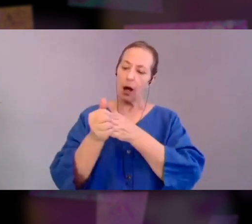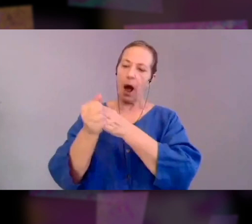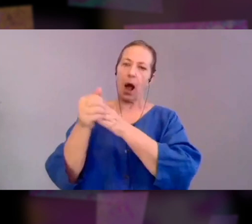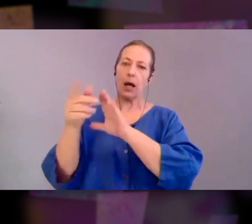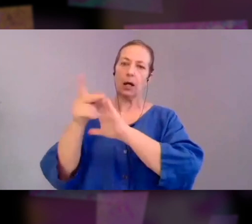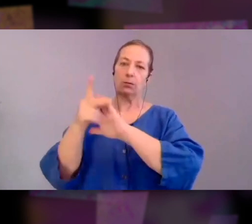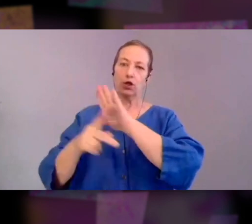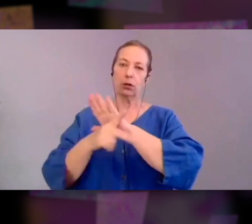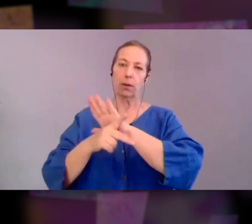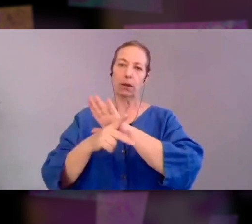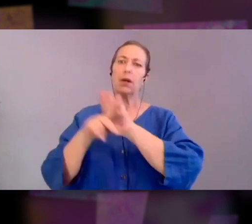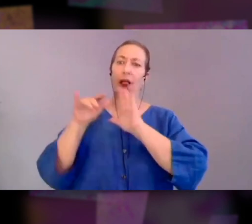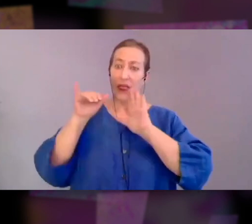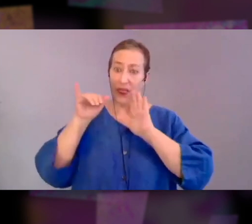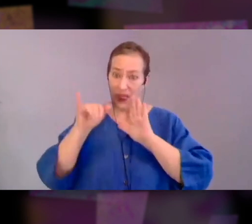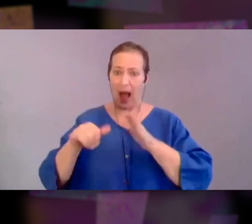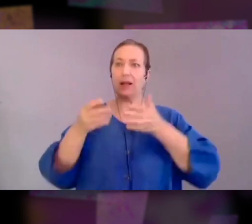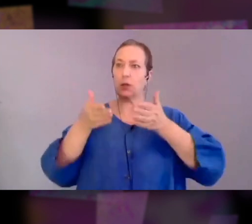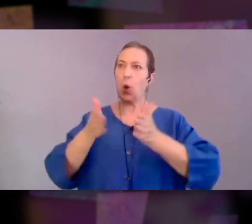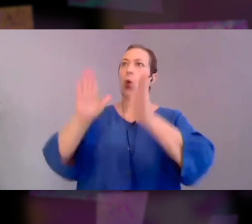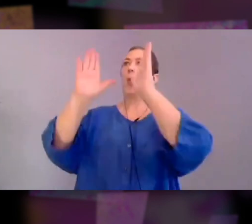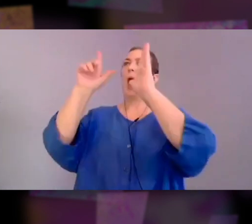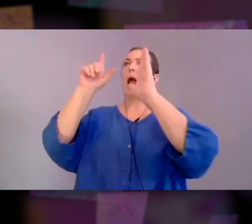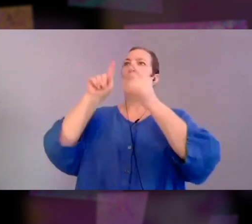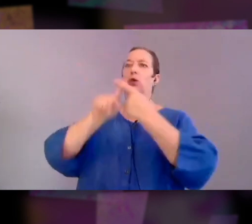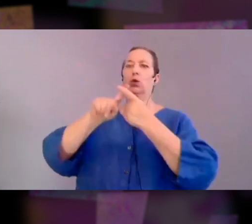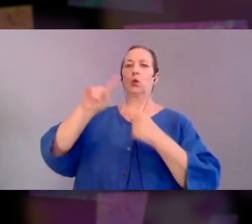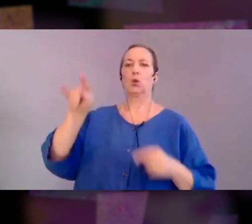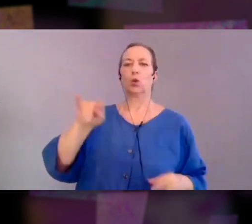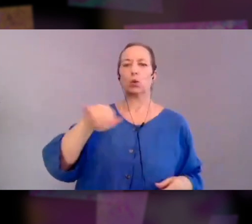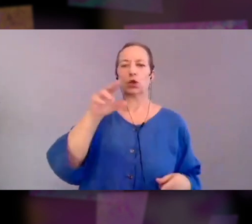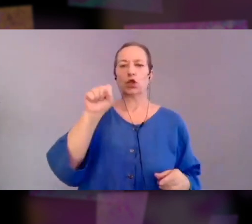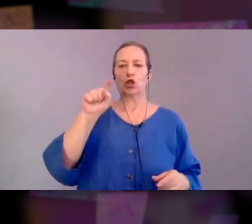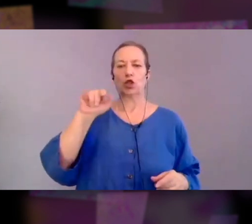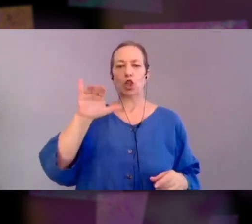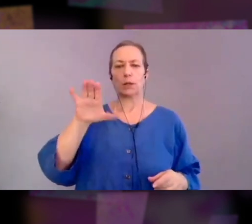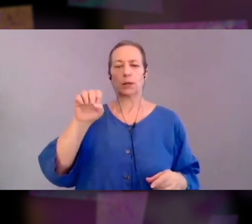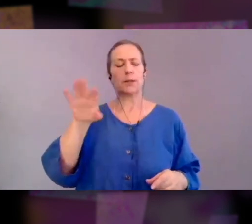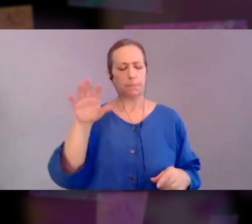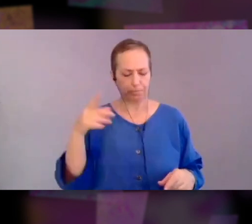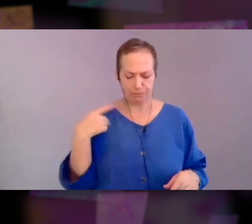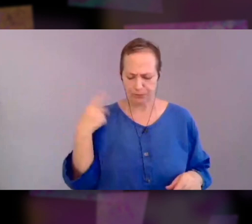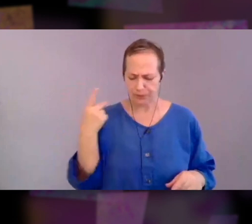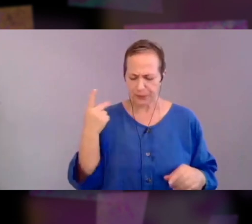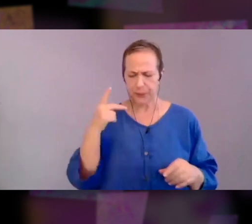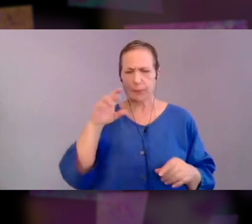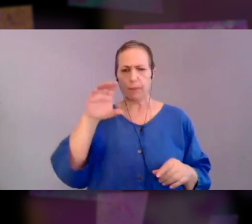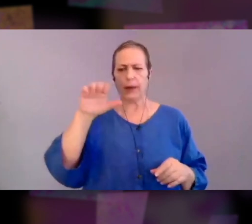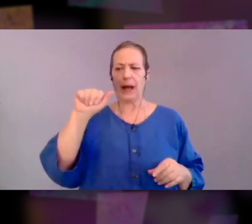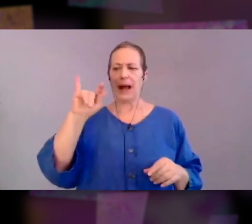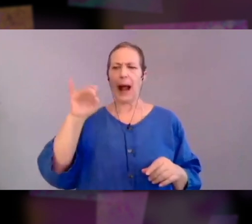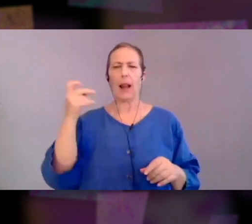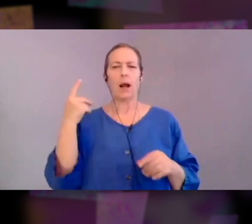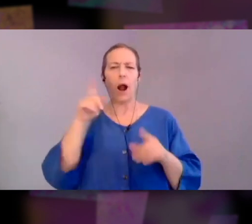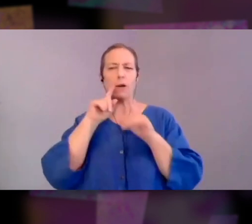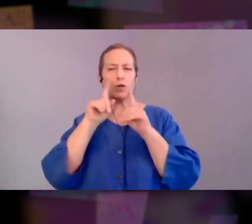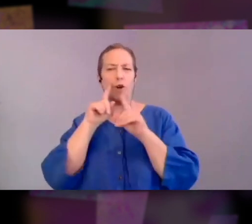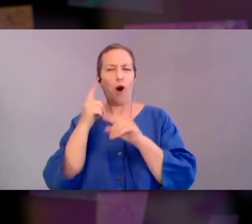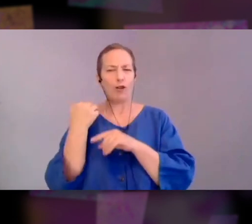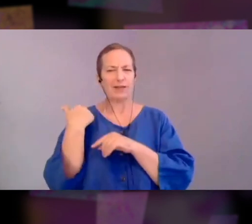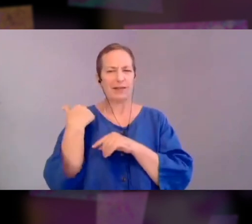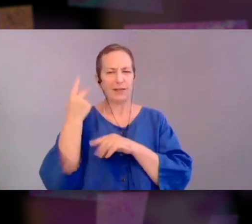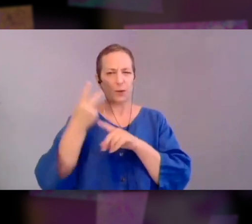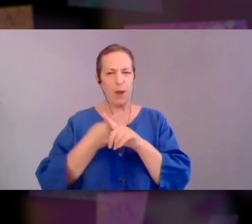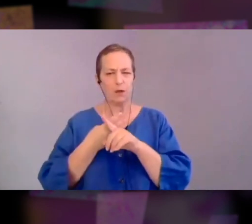practicing justice. From discussions I had with Caitlin a couple months ago, we intend today's keynote to